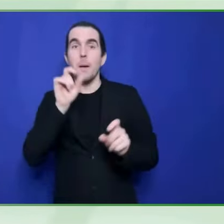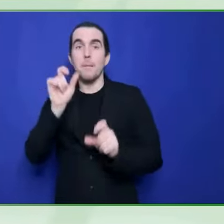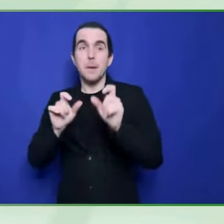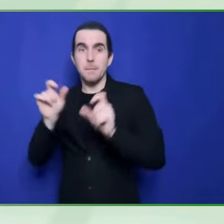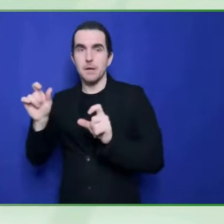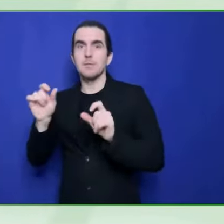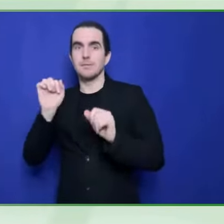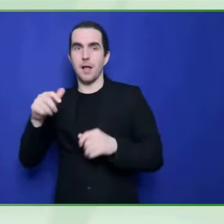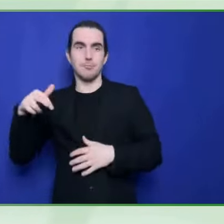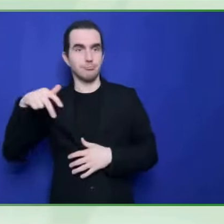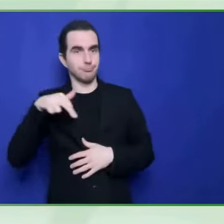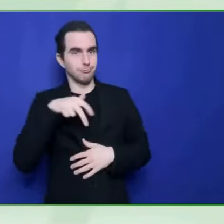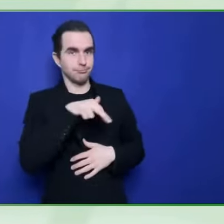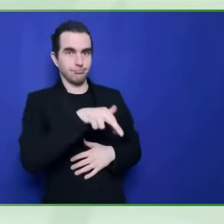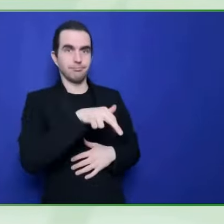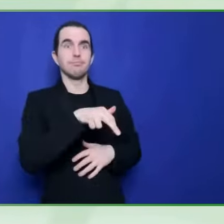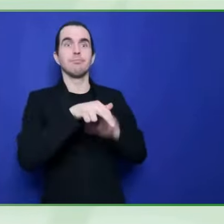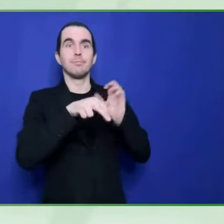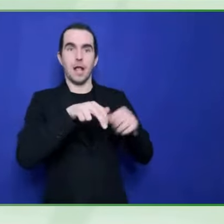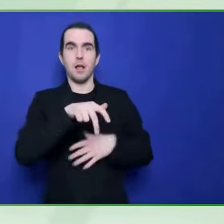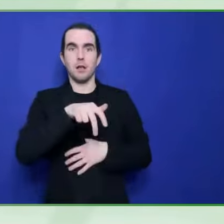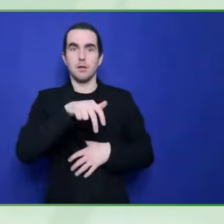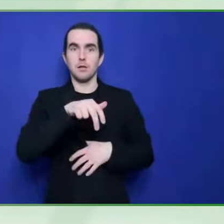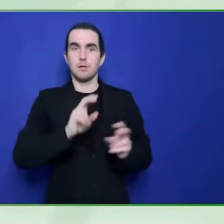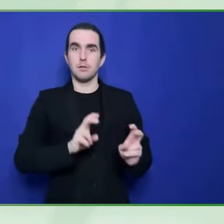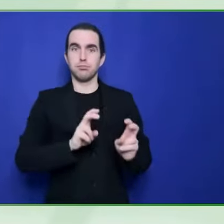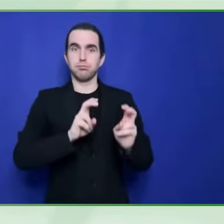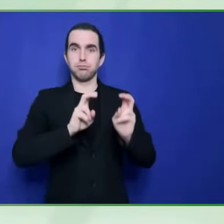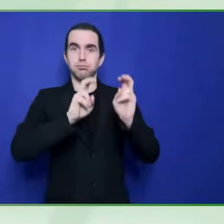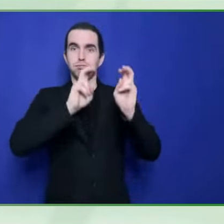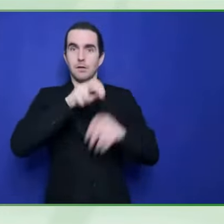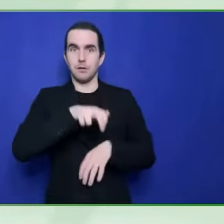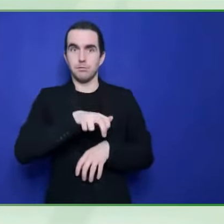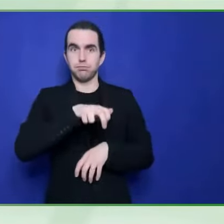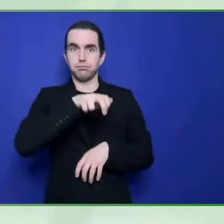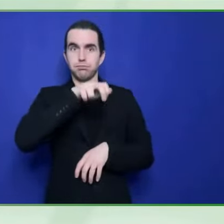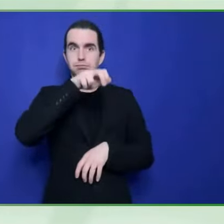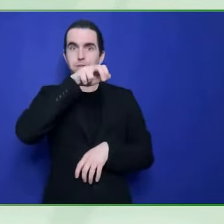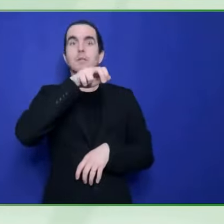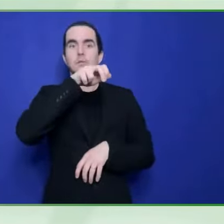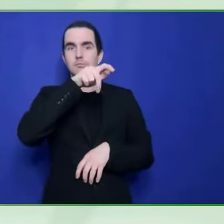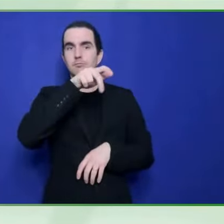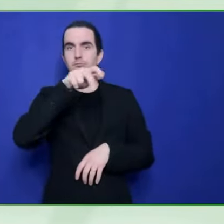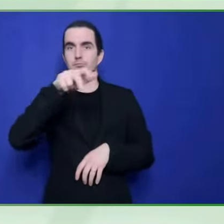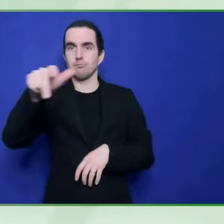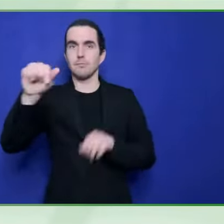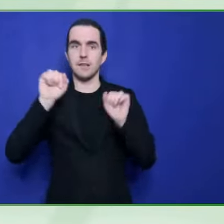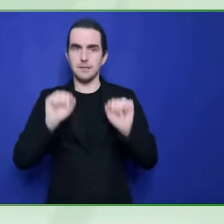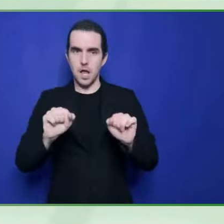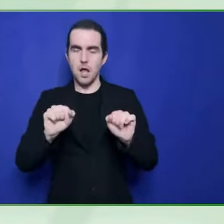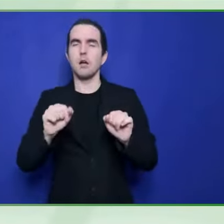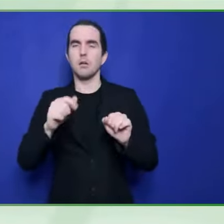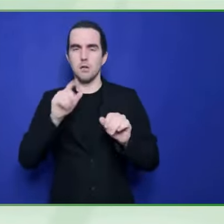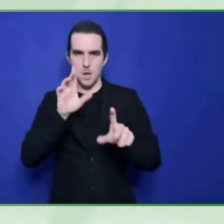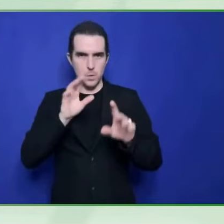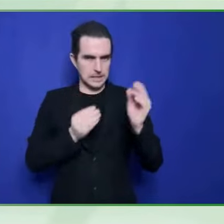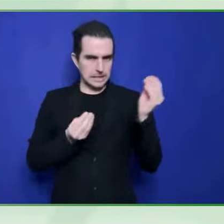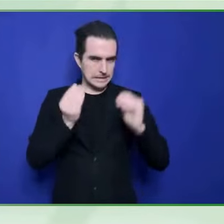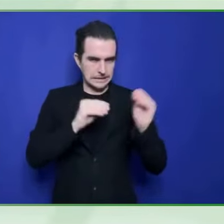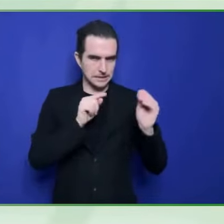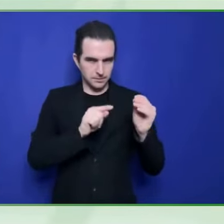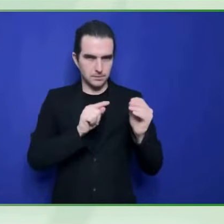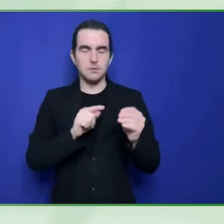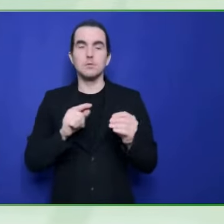annotated. Likewise, I'm sure Katherine can talk about some of the local concerns that her team in Ecuador have